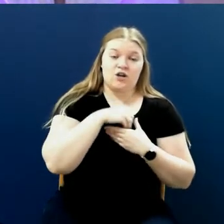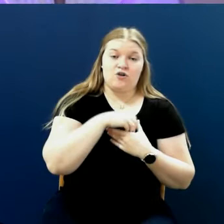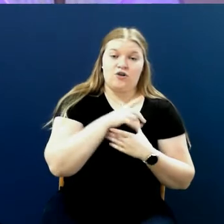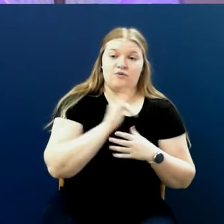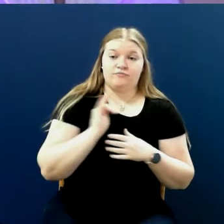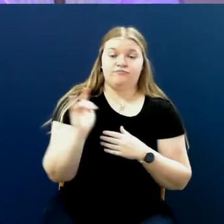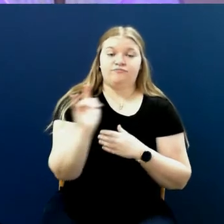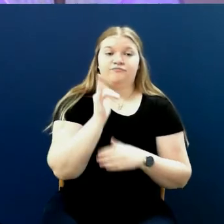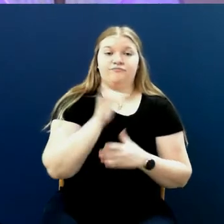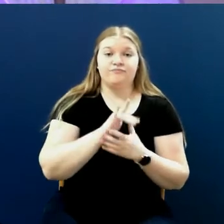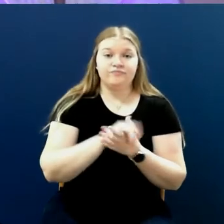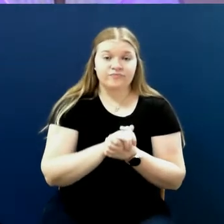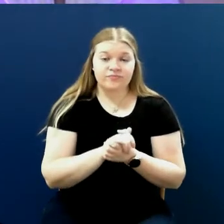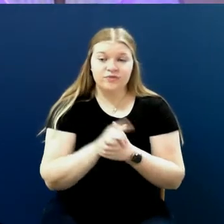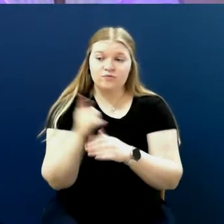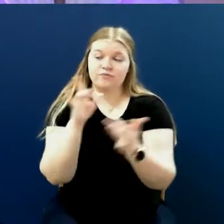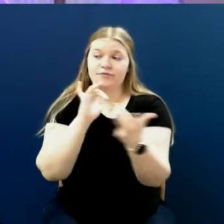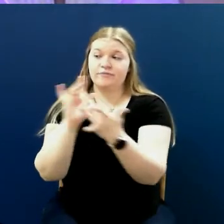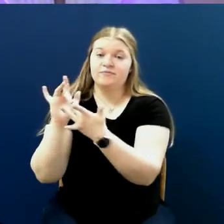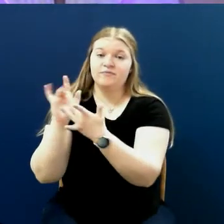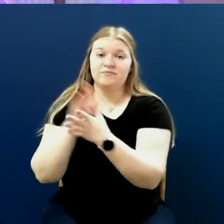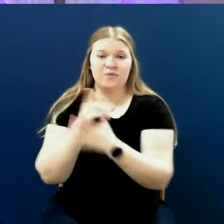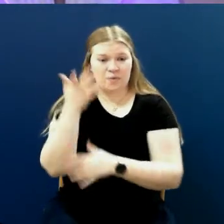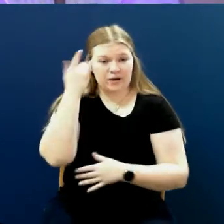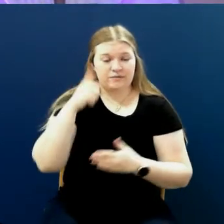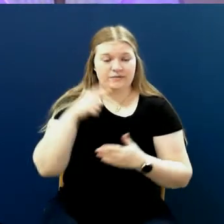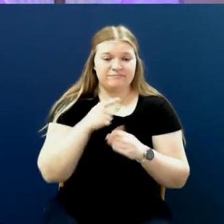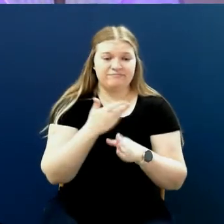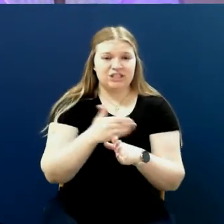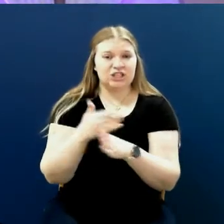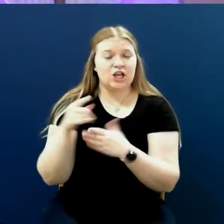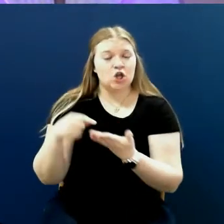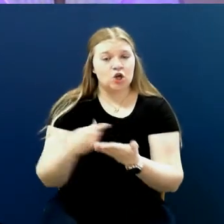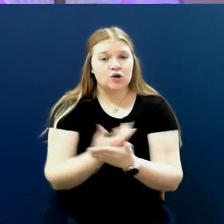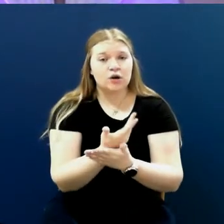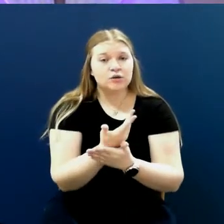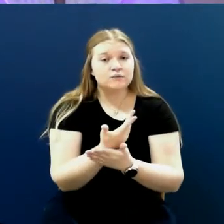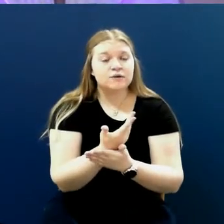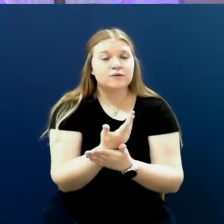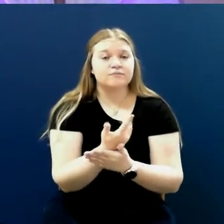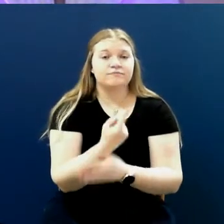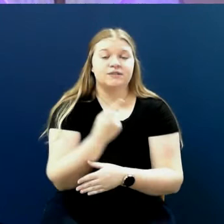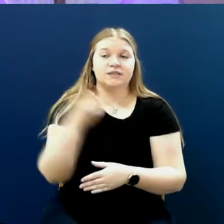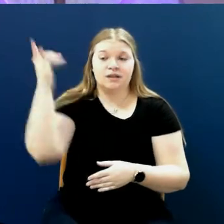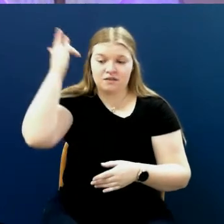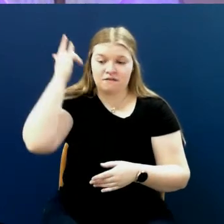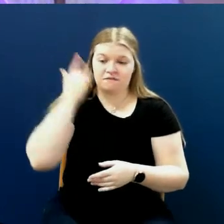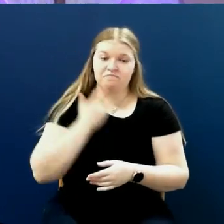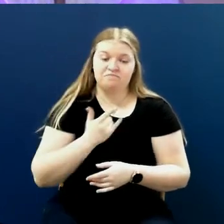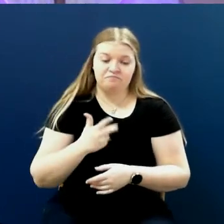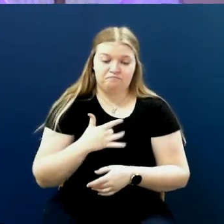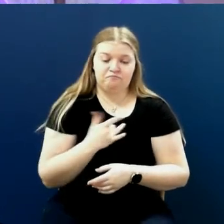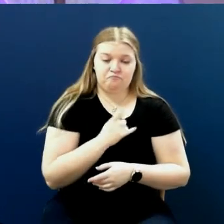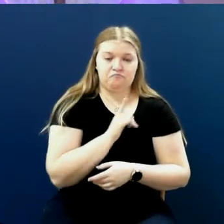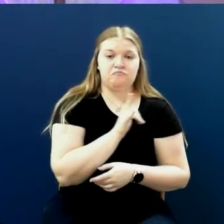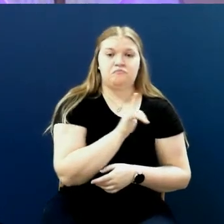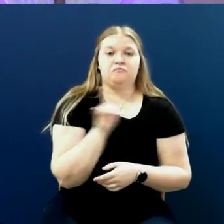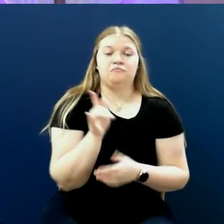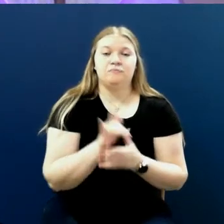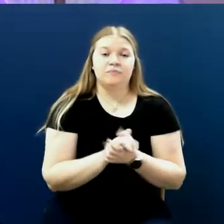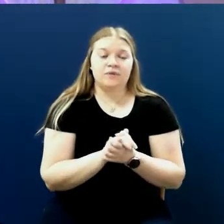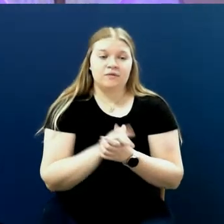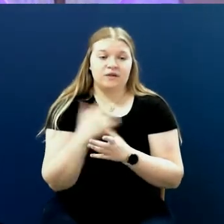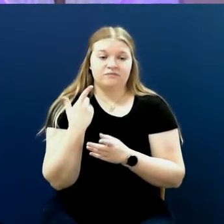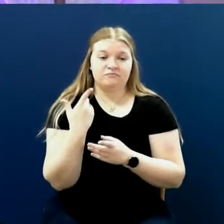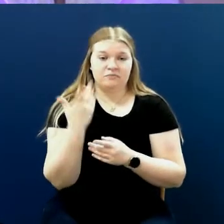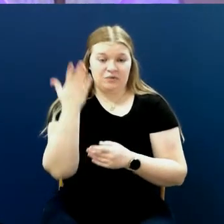the gospel? Because the love of Christ compels us. Why is it throughout human